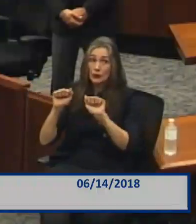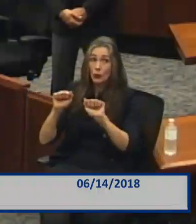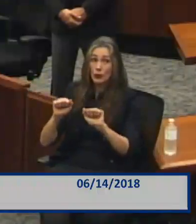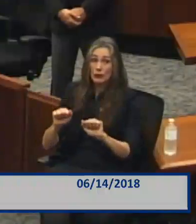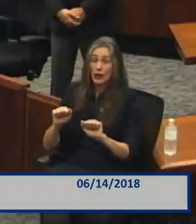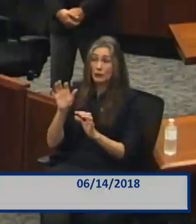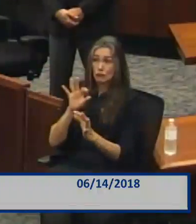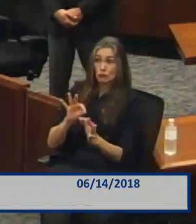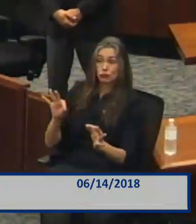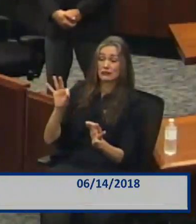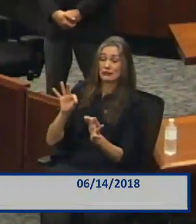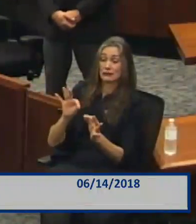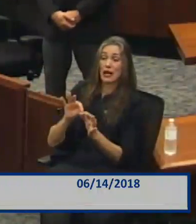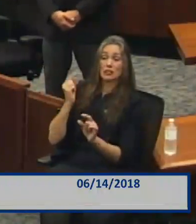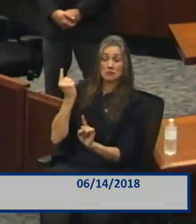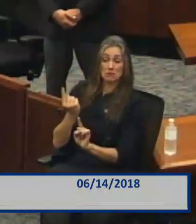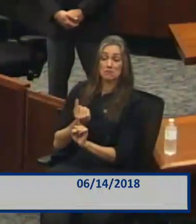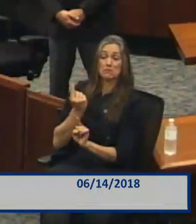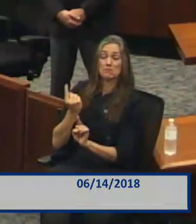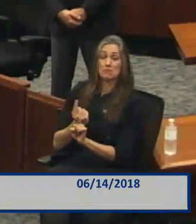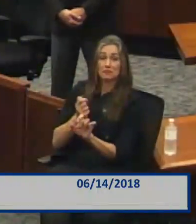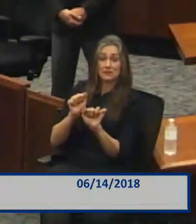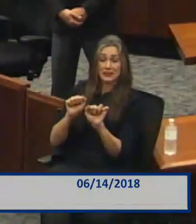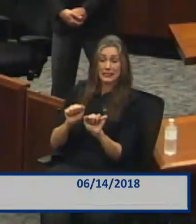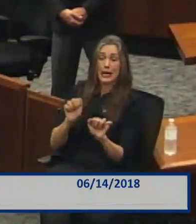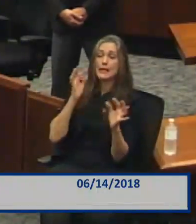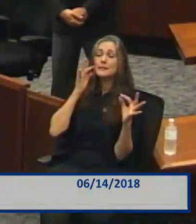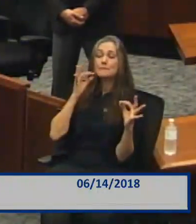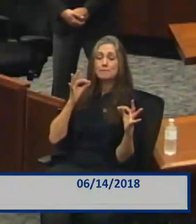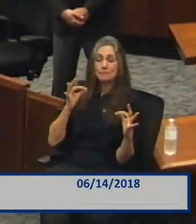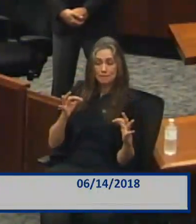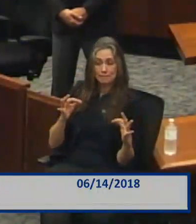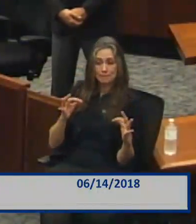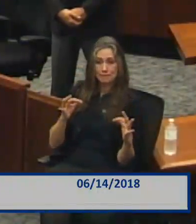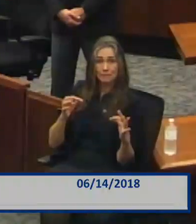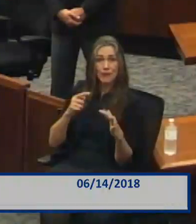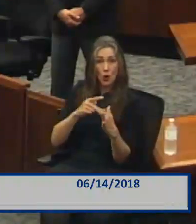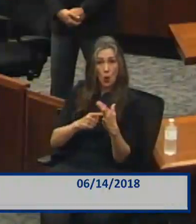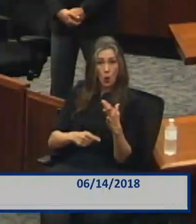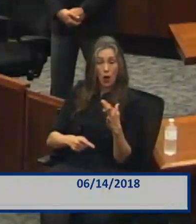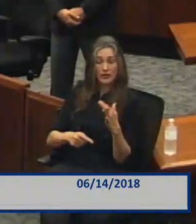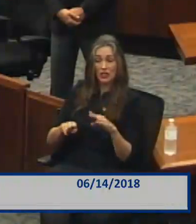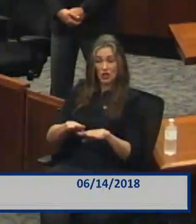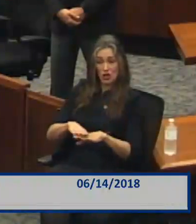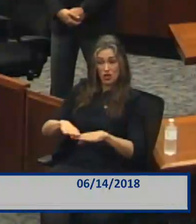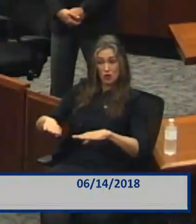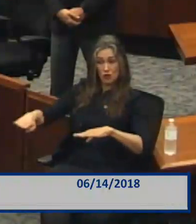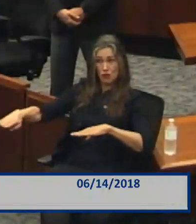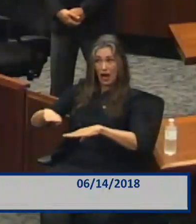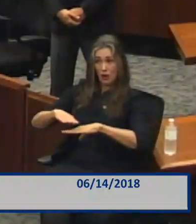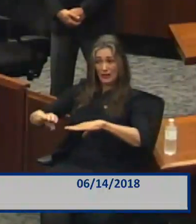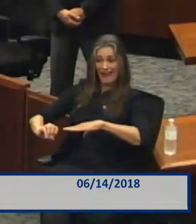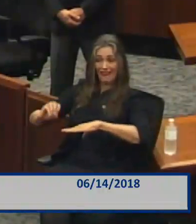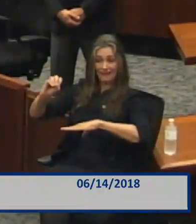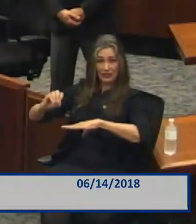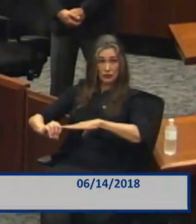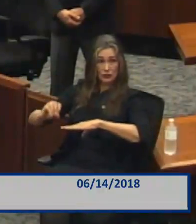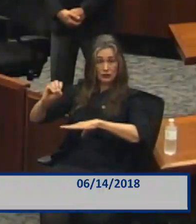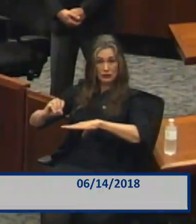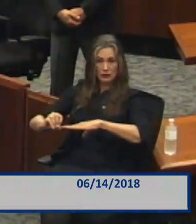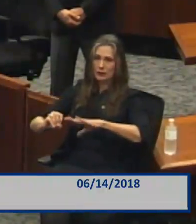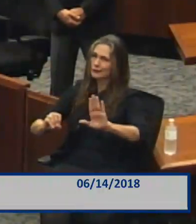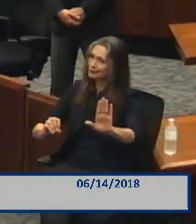Ground elevation after January 9th is captured in this mapping, and part of the data that we've been provided by FEMA allows us to go